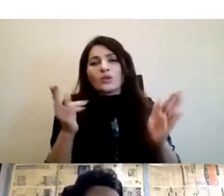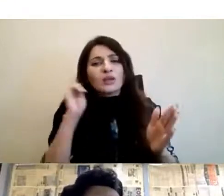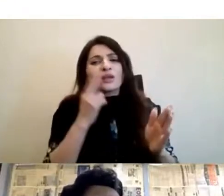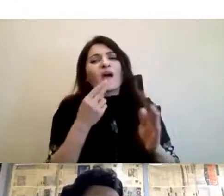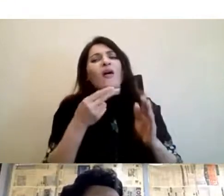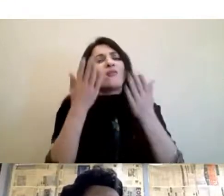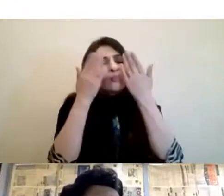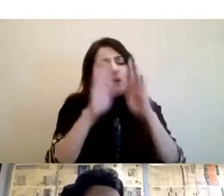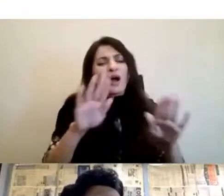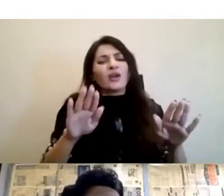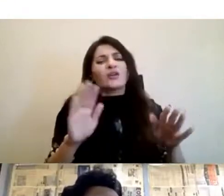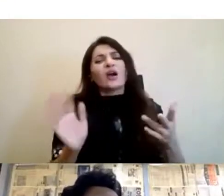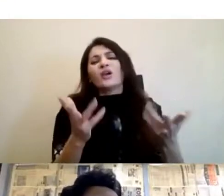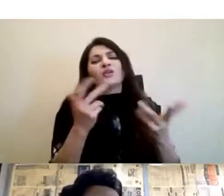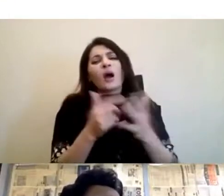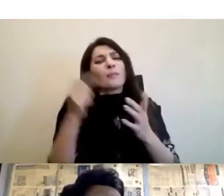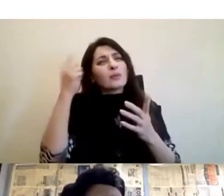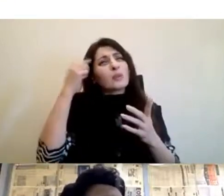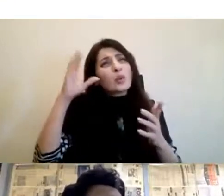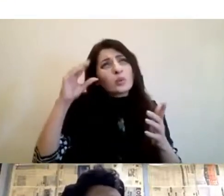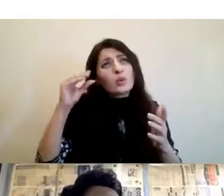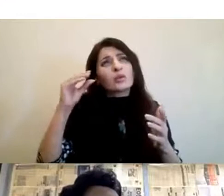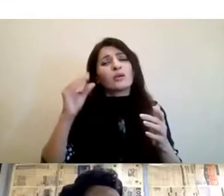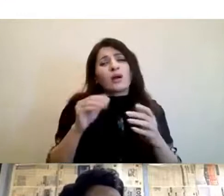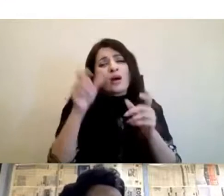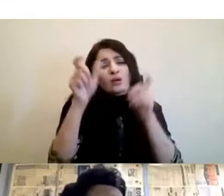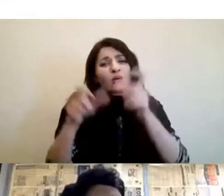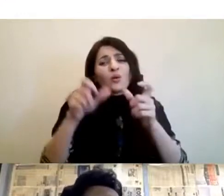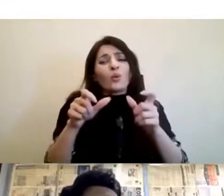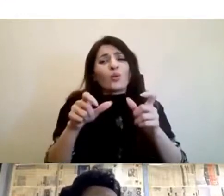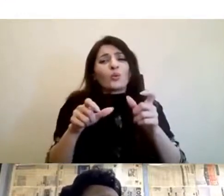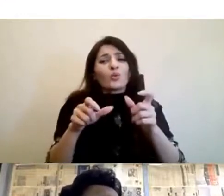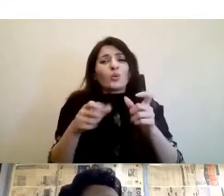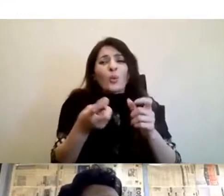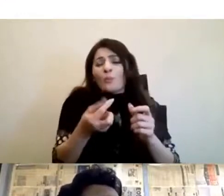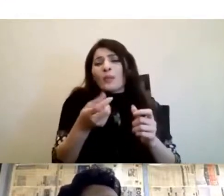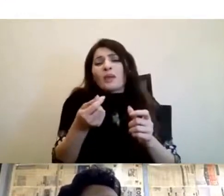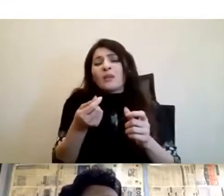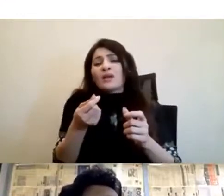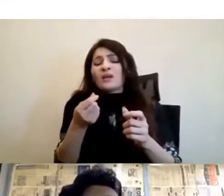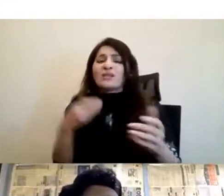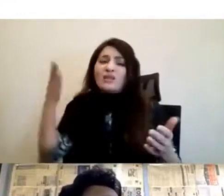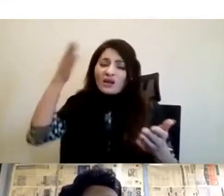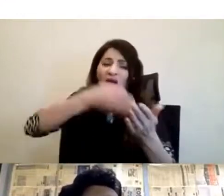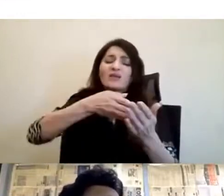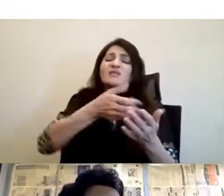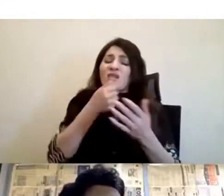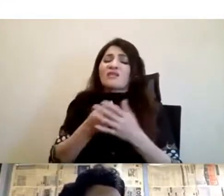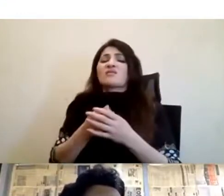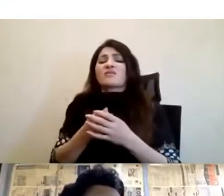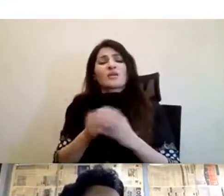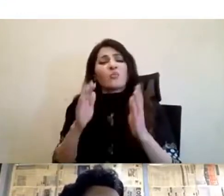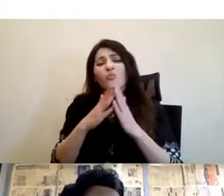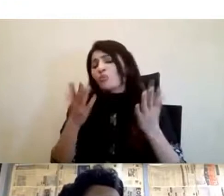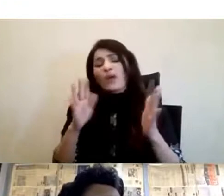maybe intellectual disabilities have limited access to that payment gateways in order to avail that services and pay that for